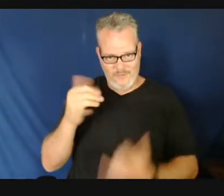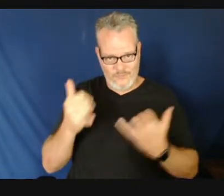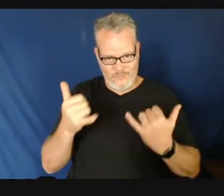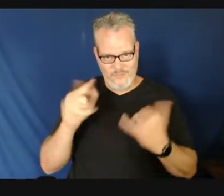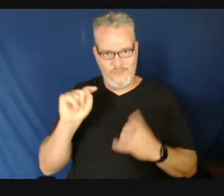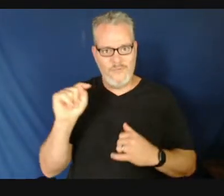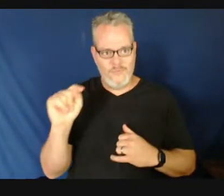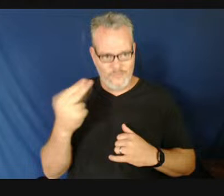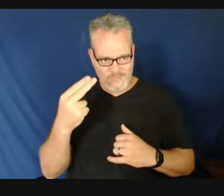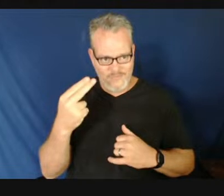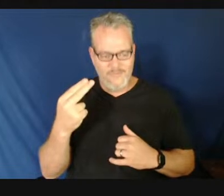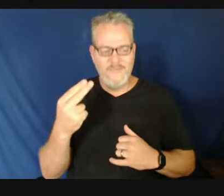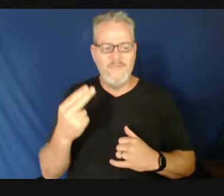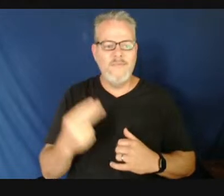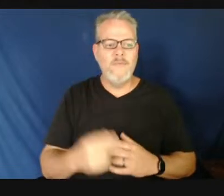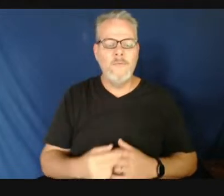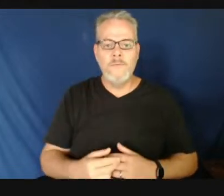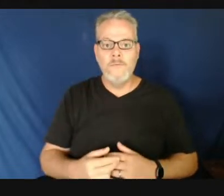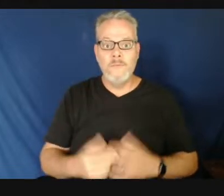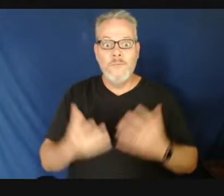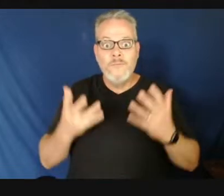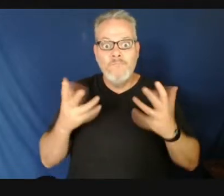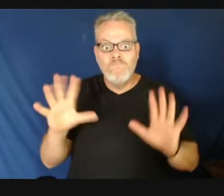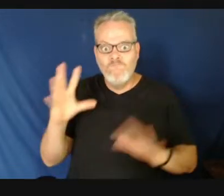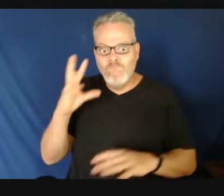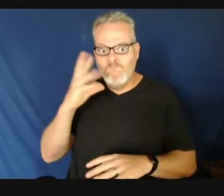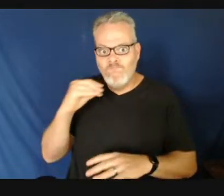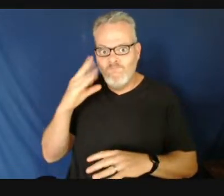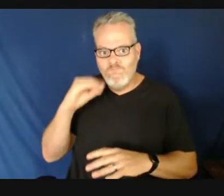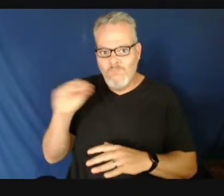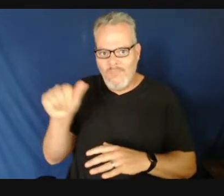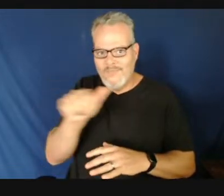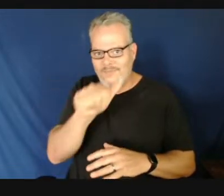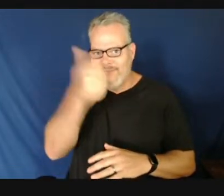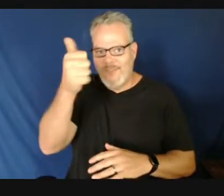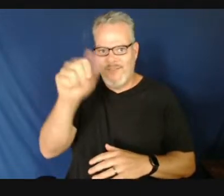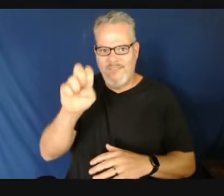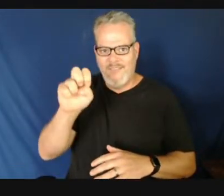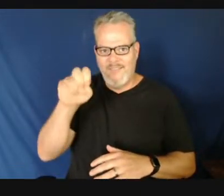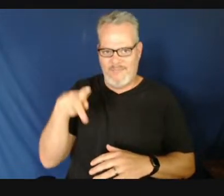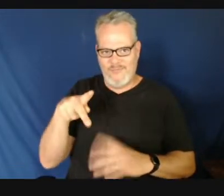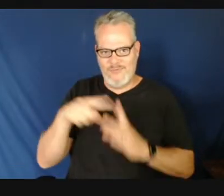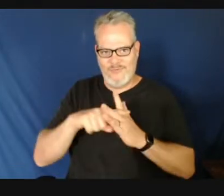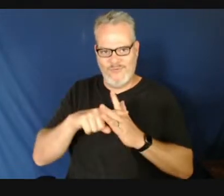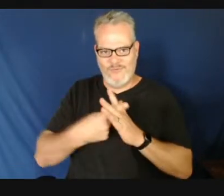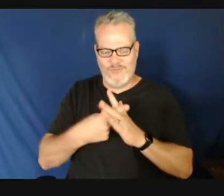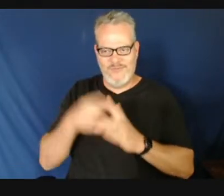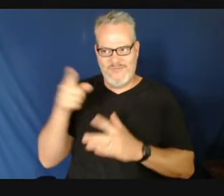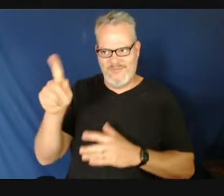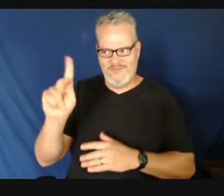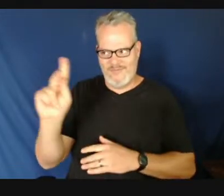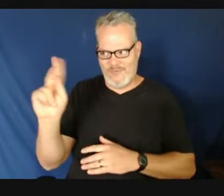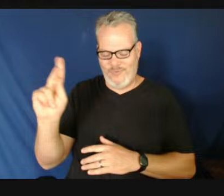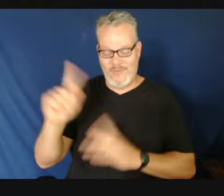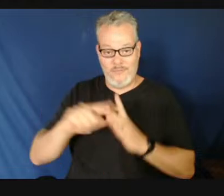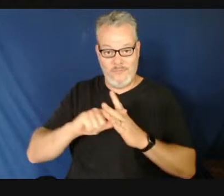we have another eruption episode beginning on Kilauea. It began last